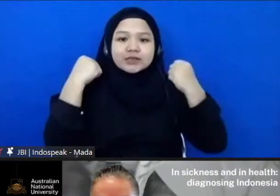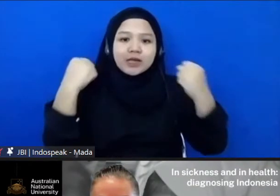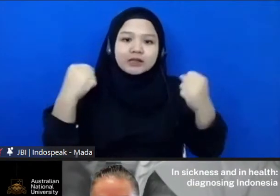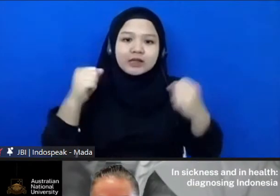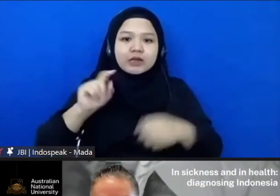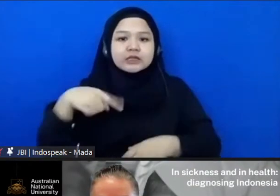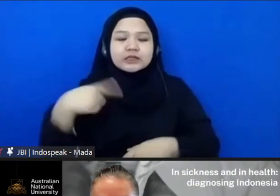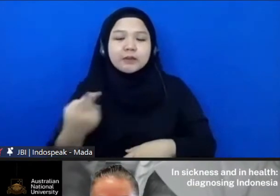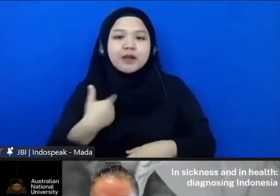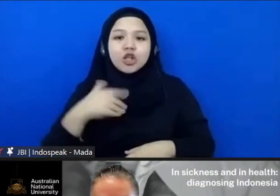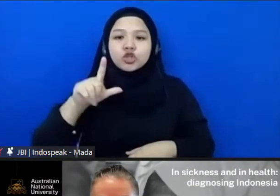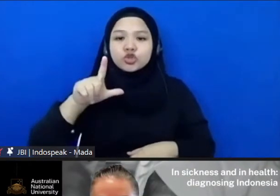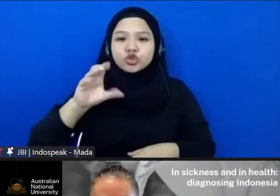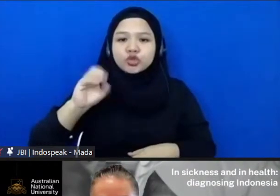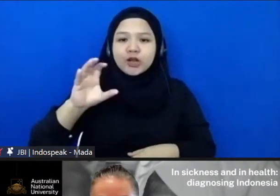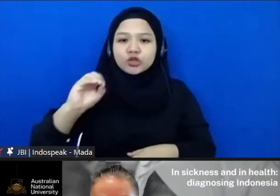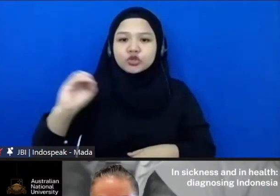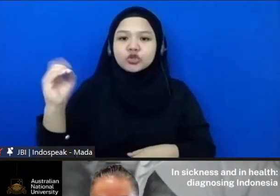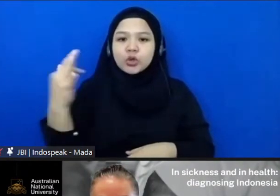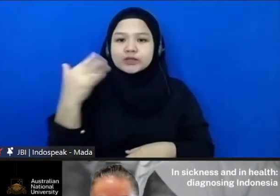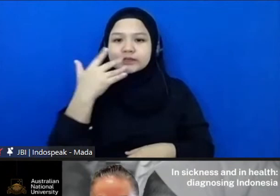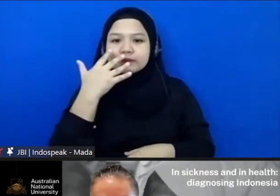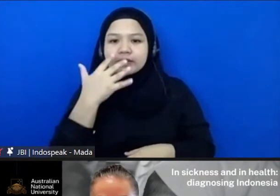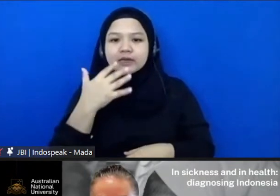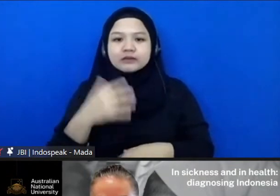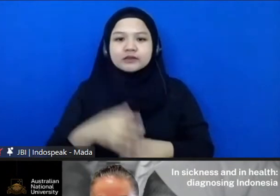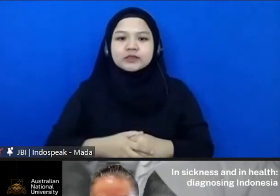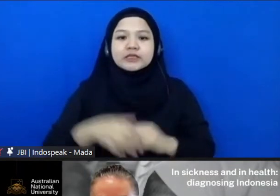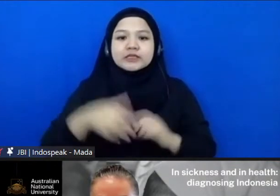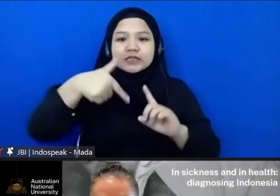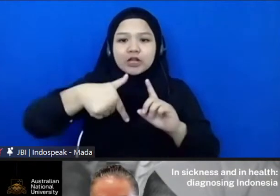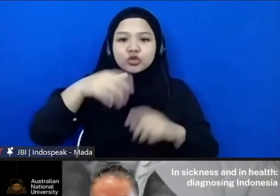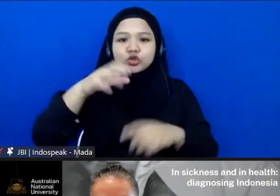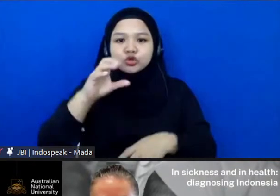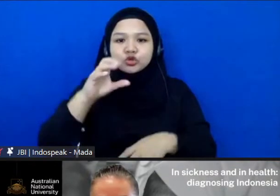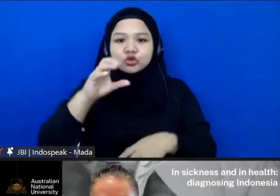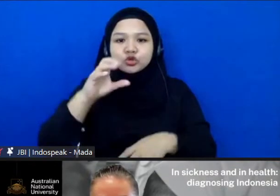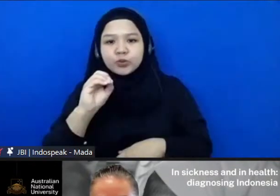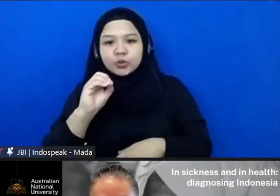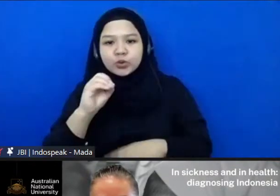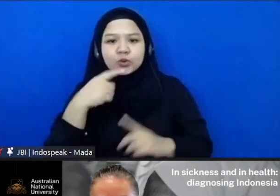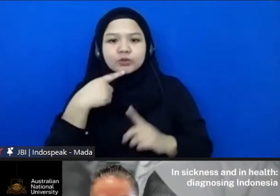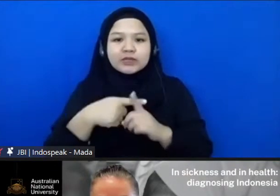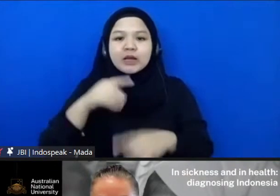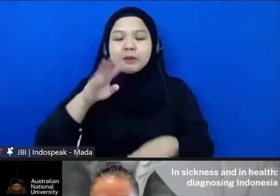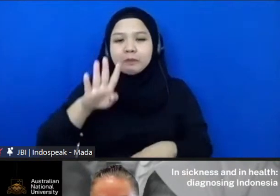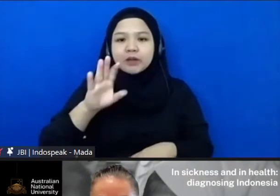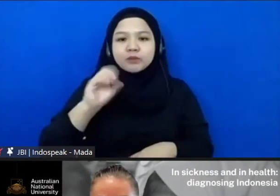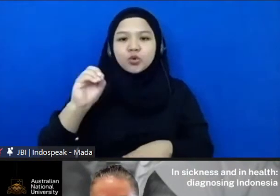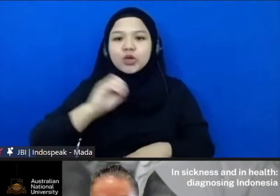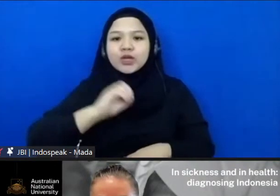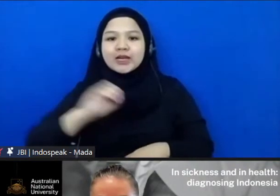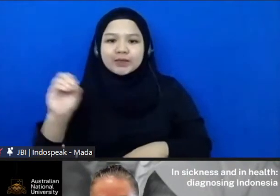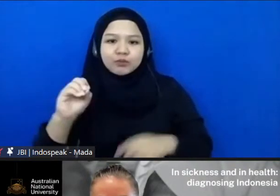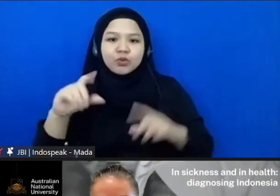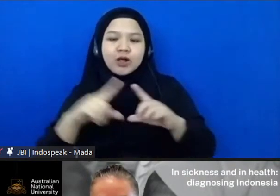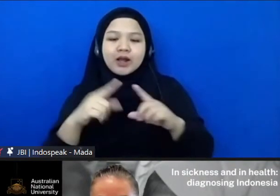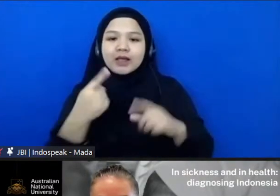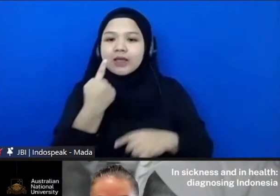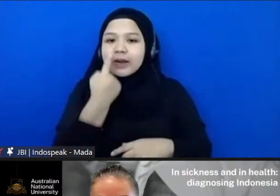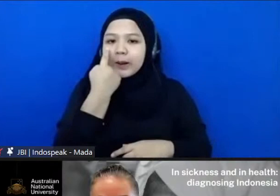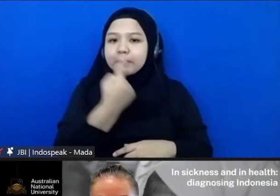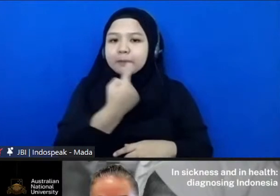oxygen cylinders, and 40,000 rapid antigen tests. But one thing I wanted to highlight today is that our